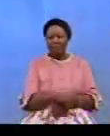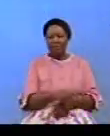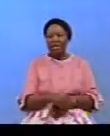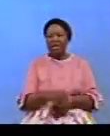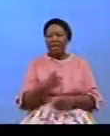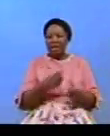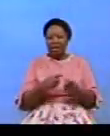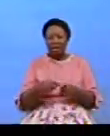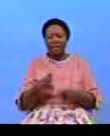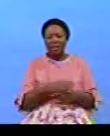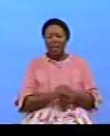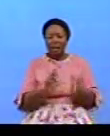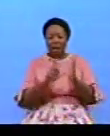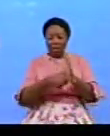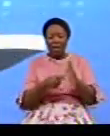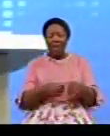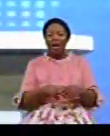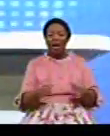to themselves